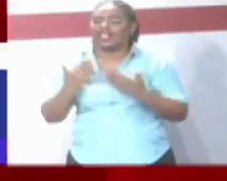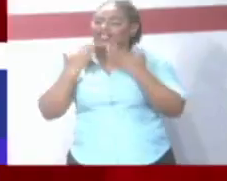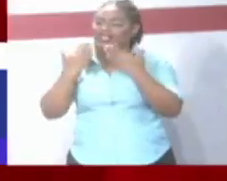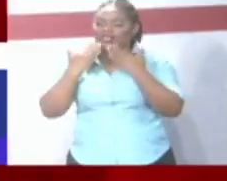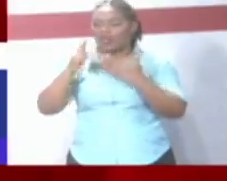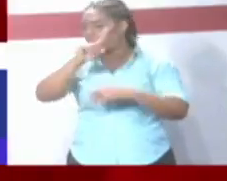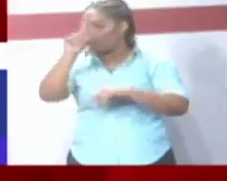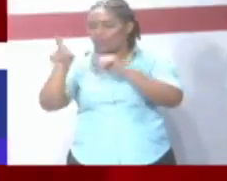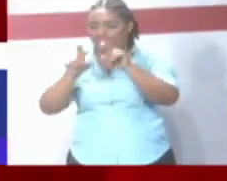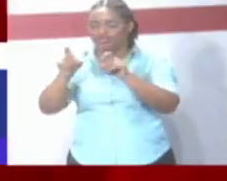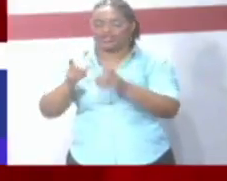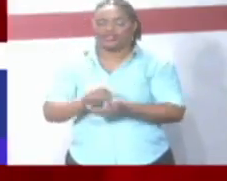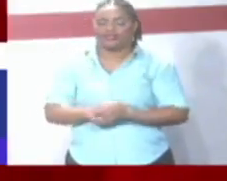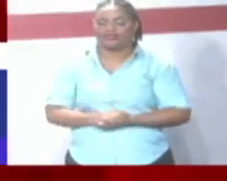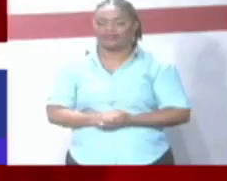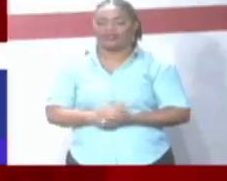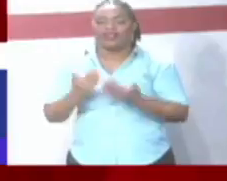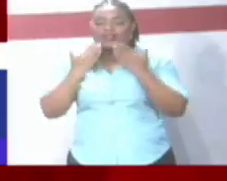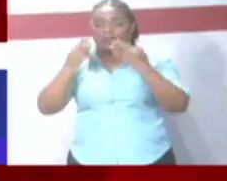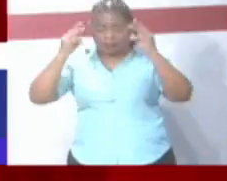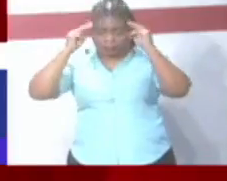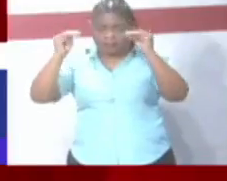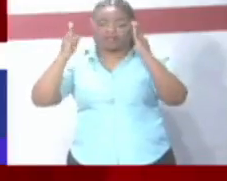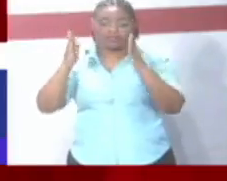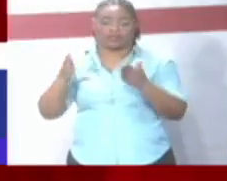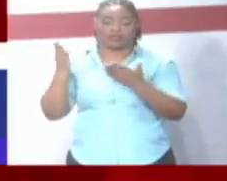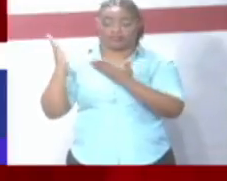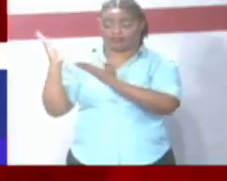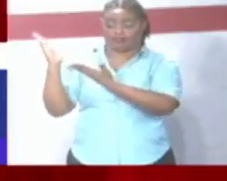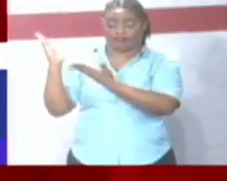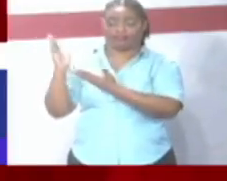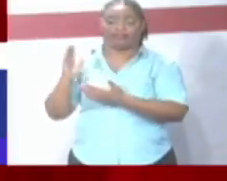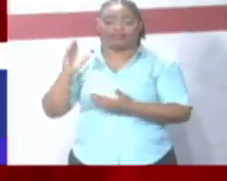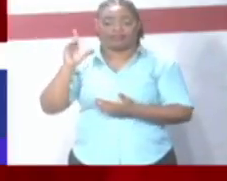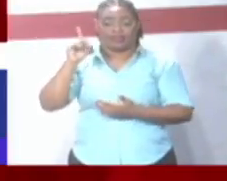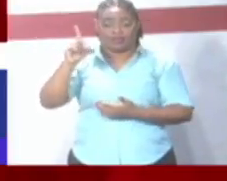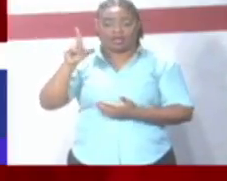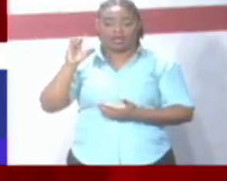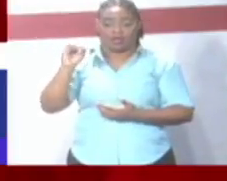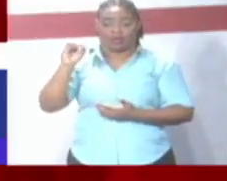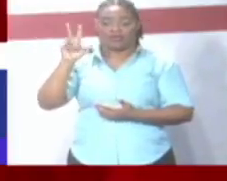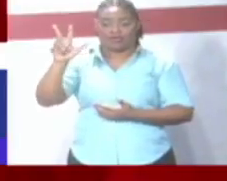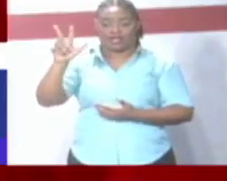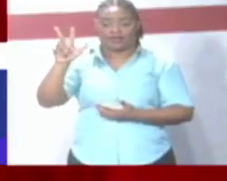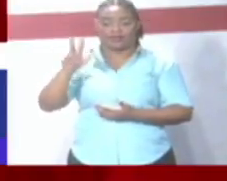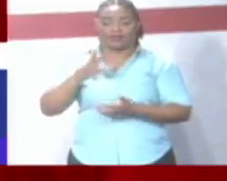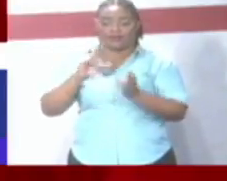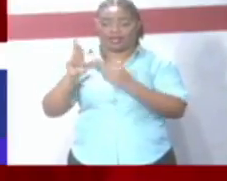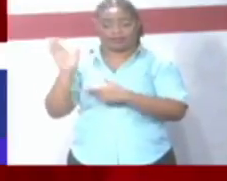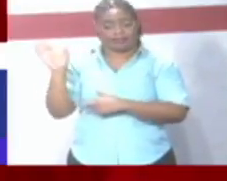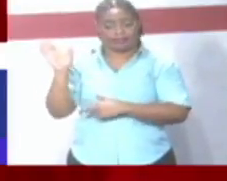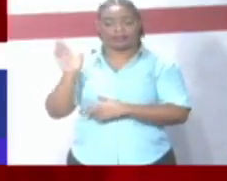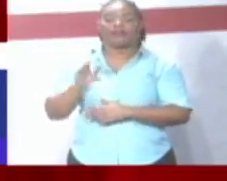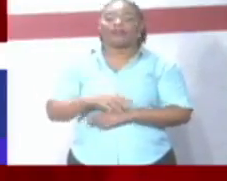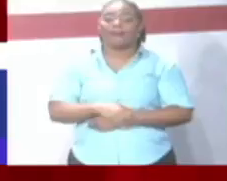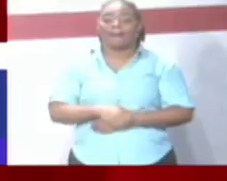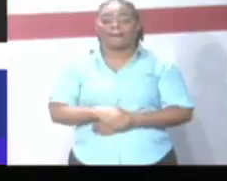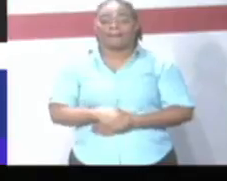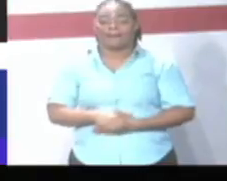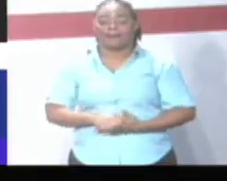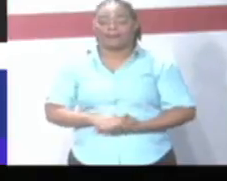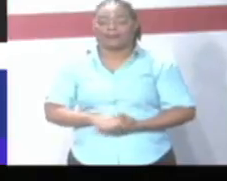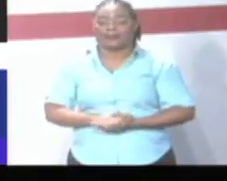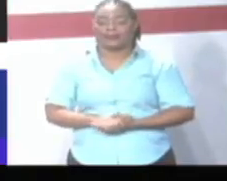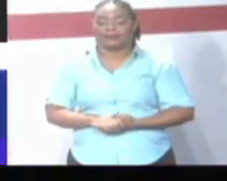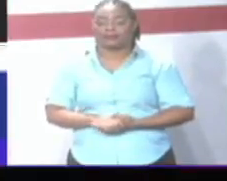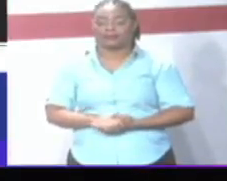Thank you, Minister. We go to 103 FM. We're ready for your questions. Hi, good day to everyone.